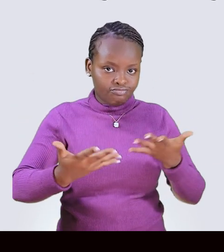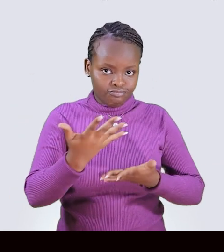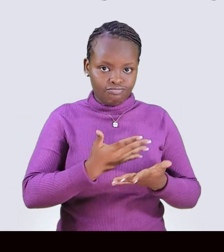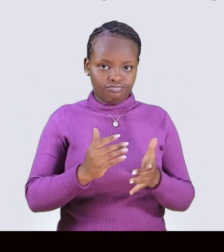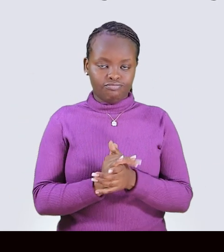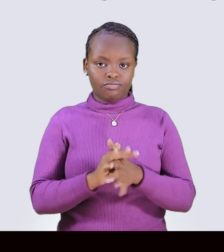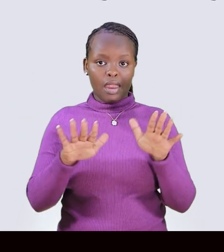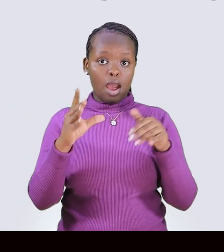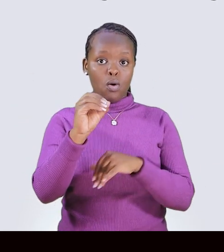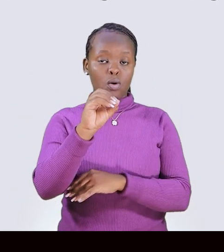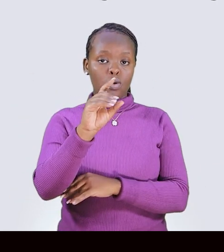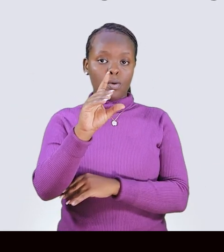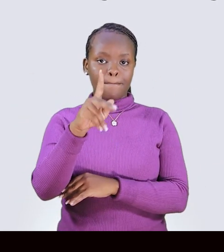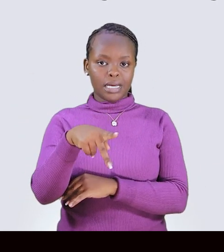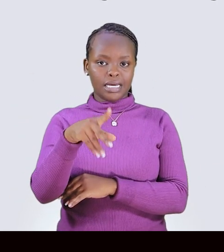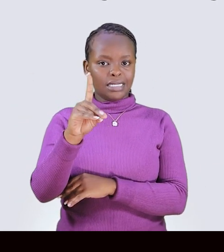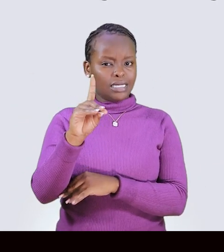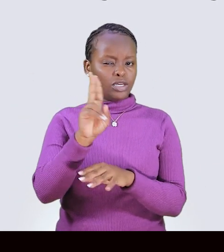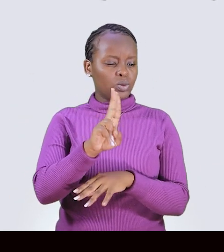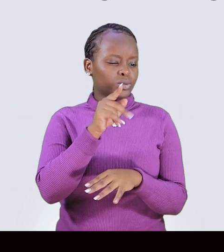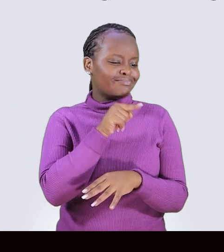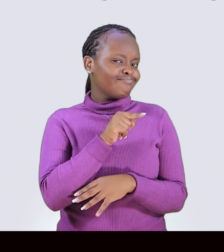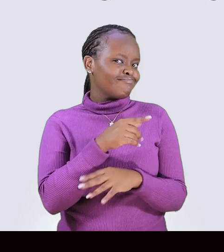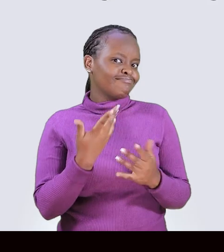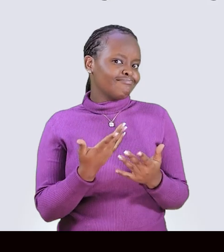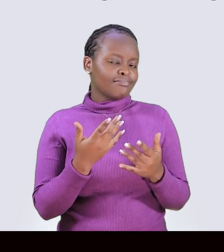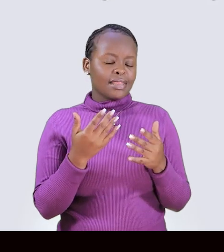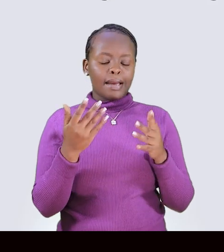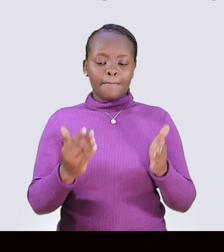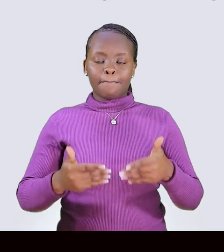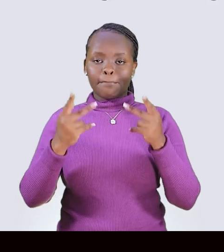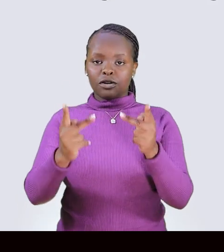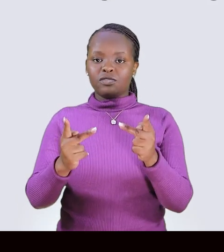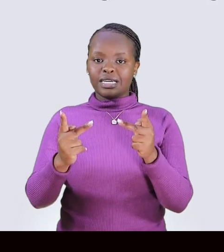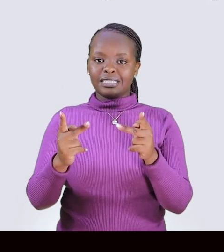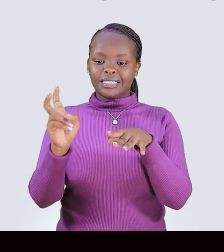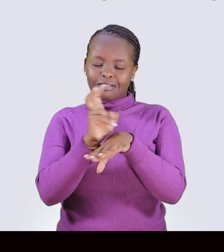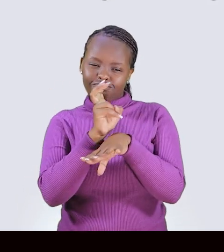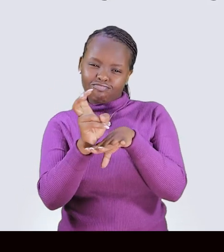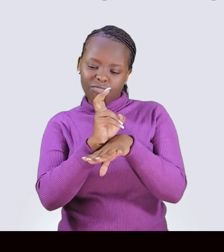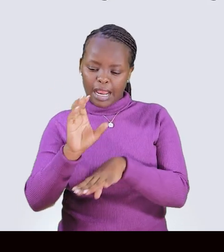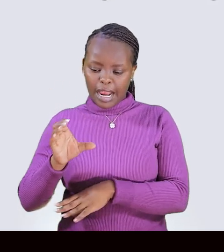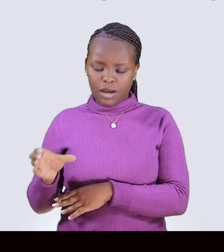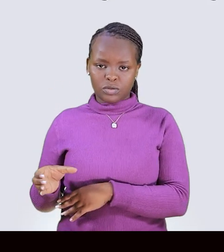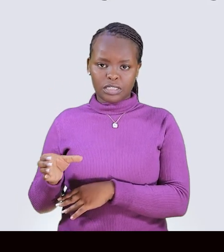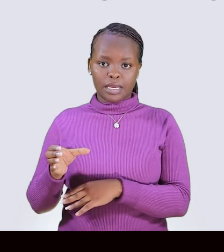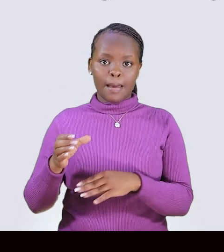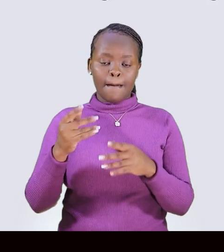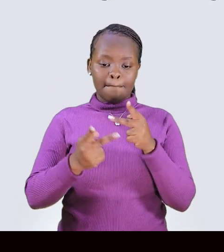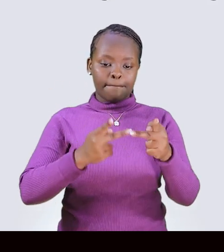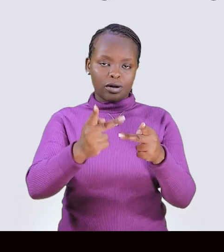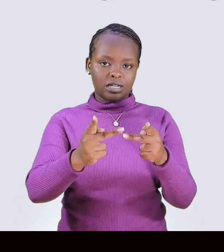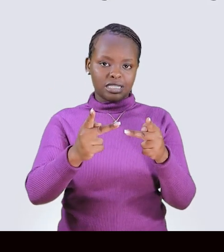How do OPDs use this toolkit? The toolkit provides practical monitoring tools to track county progress. The